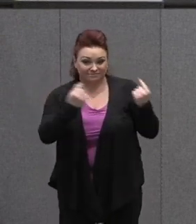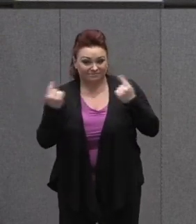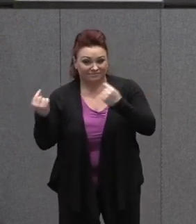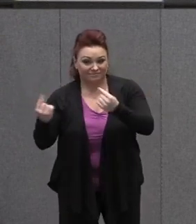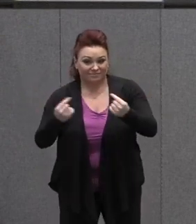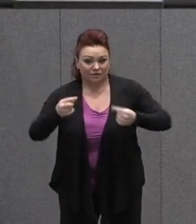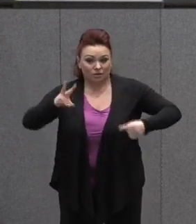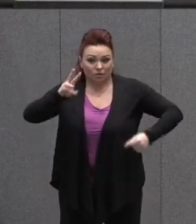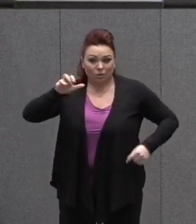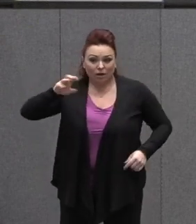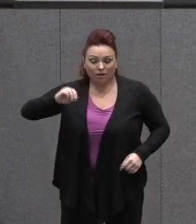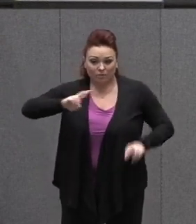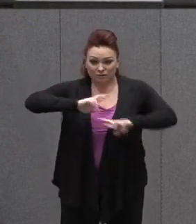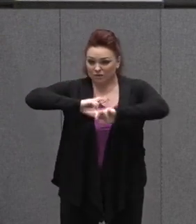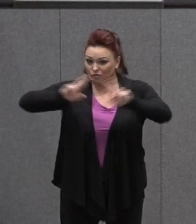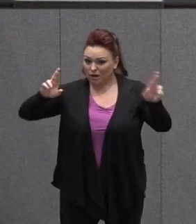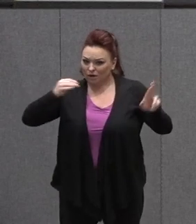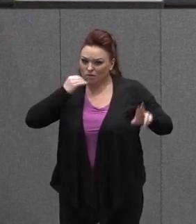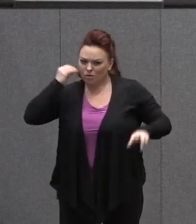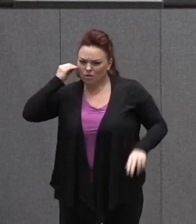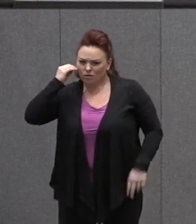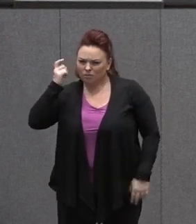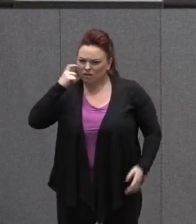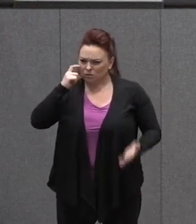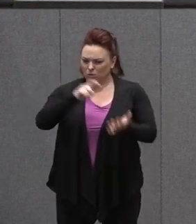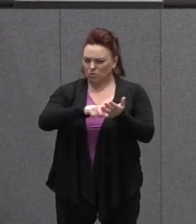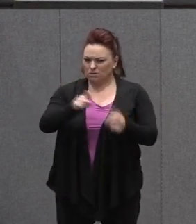he spotted someone unfamiliar.